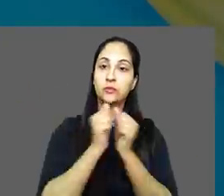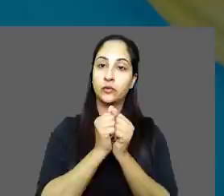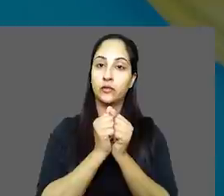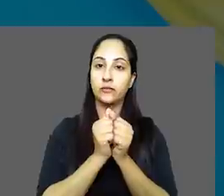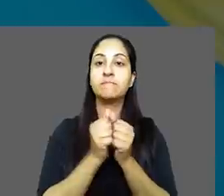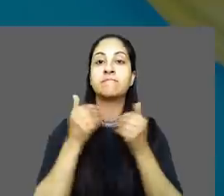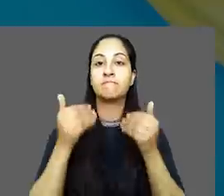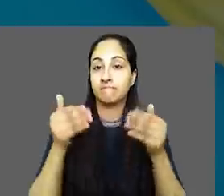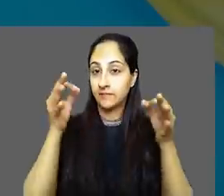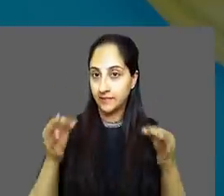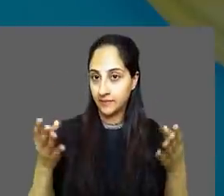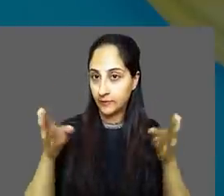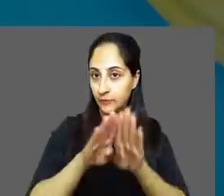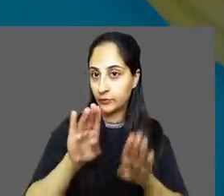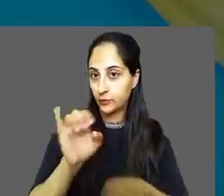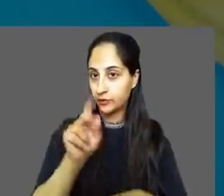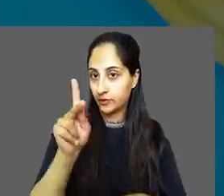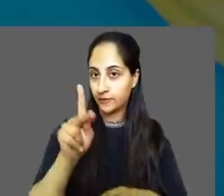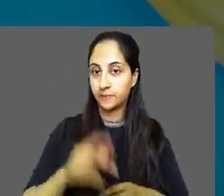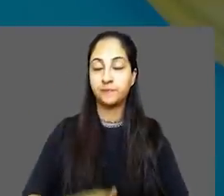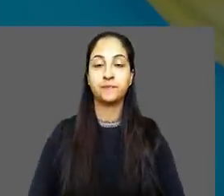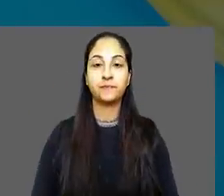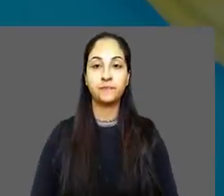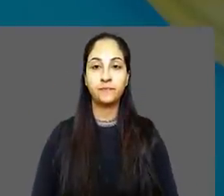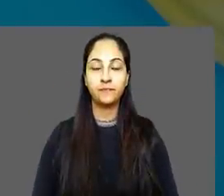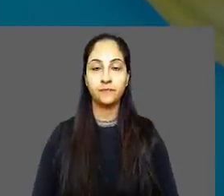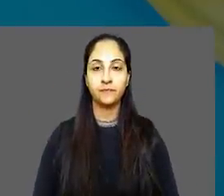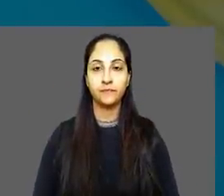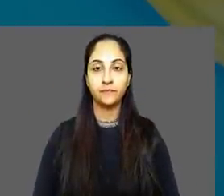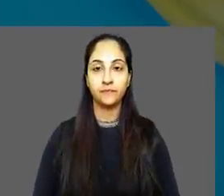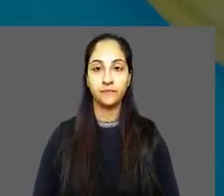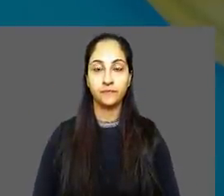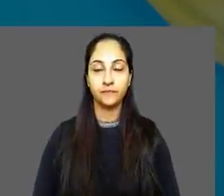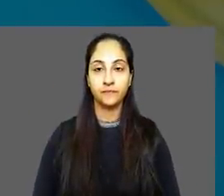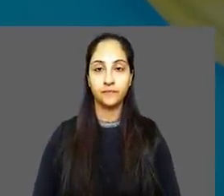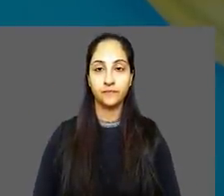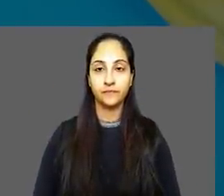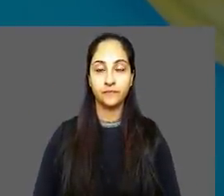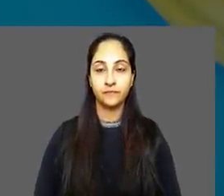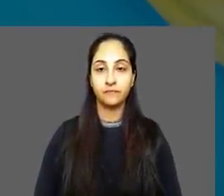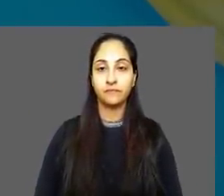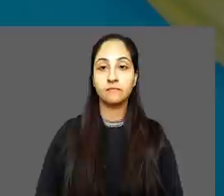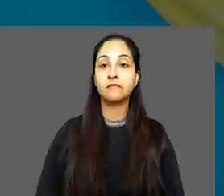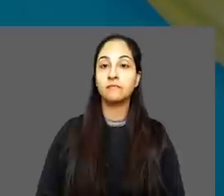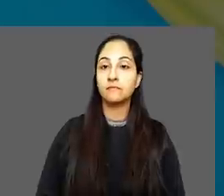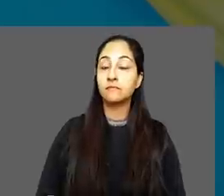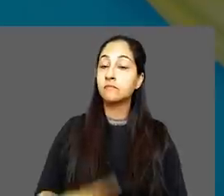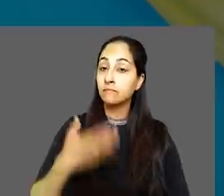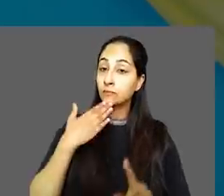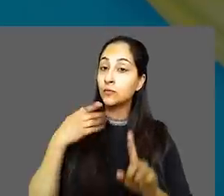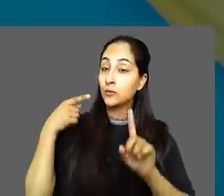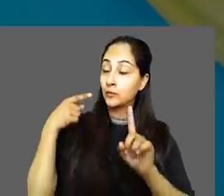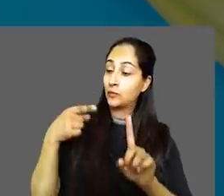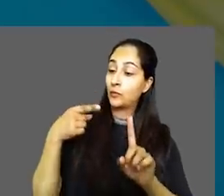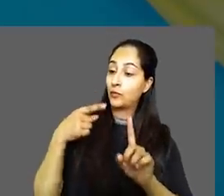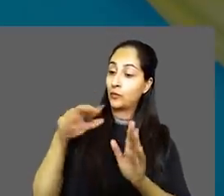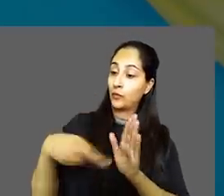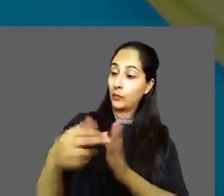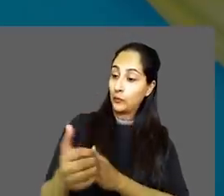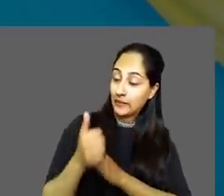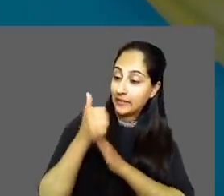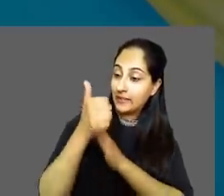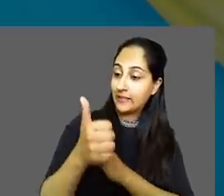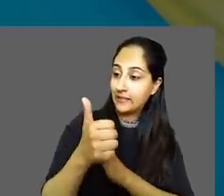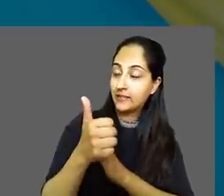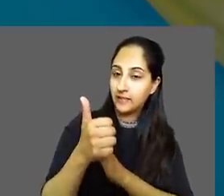know, that's the leadership lesson. It also probably taught you something about the Jamaat, because here's what I want to read you a list very quickly, if it's